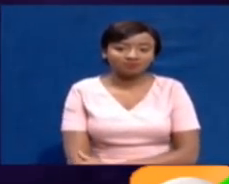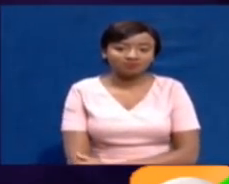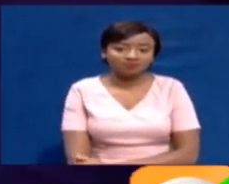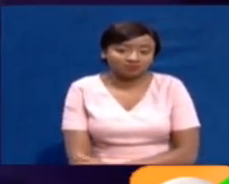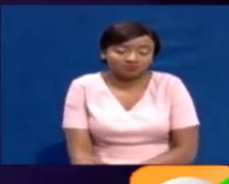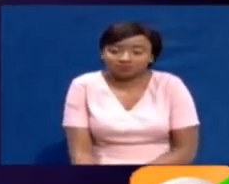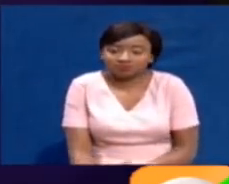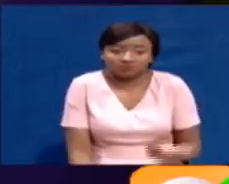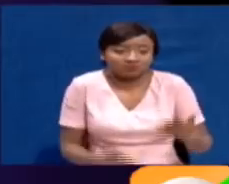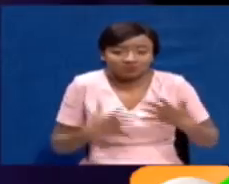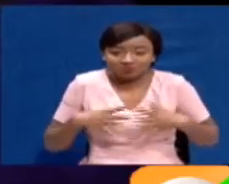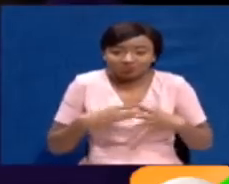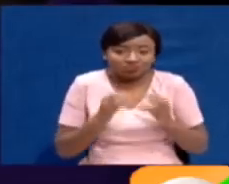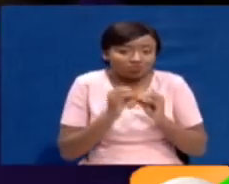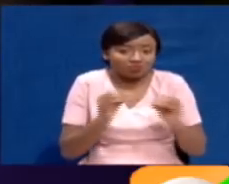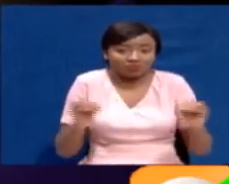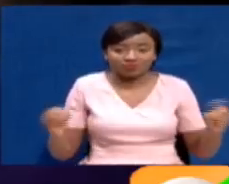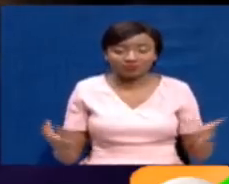There is no life here.